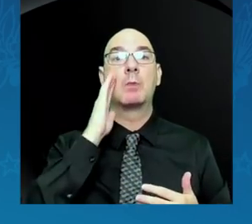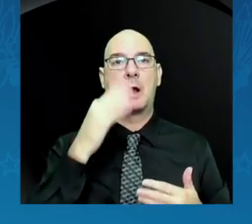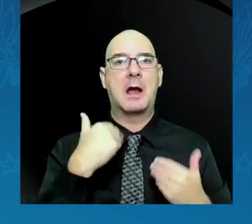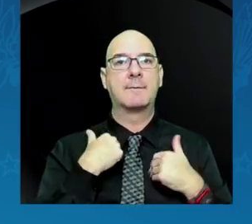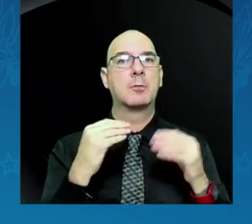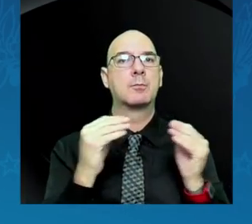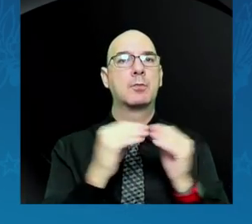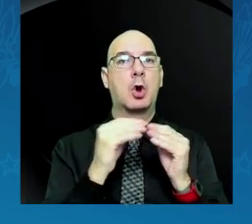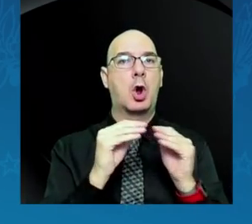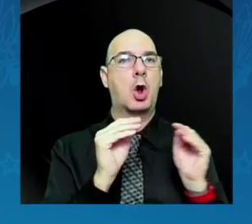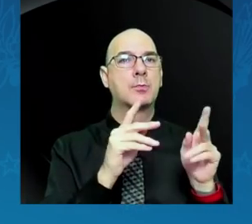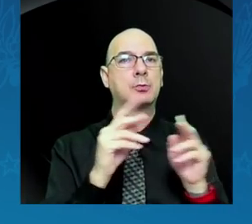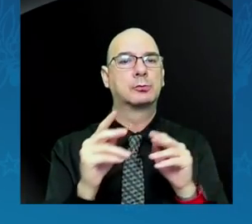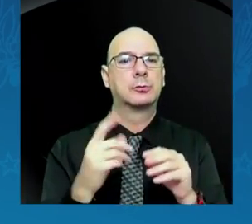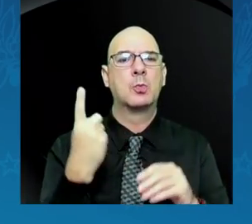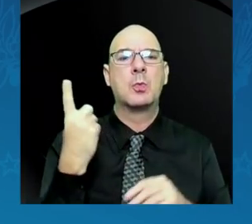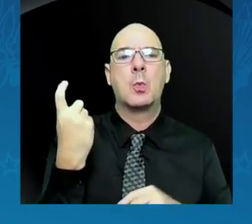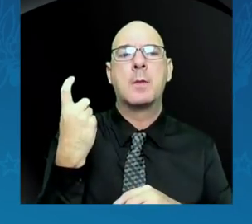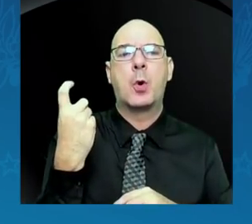right.